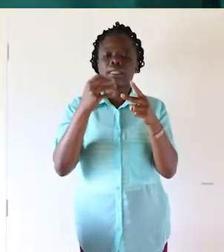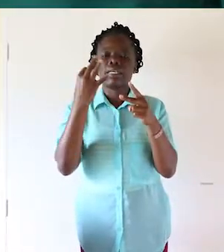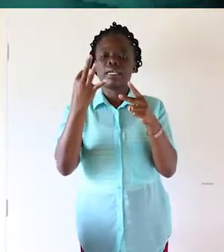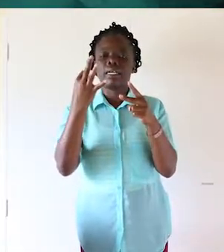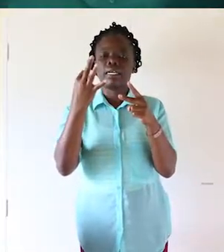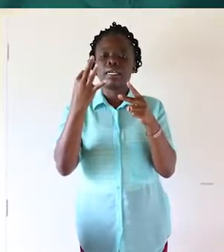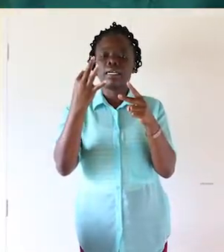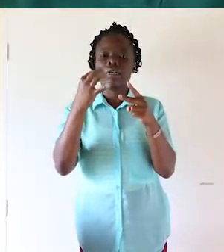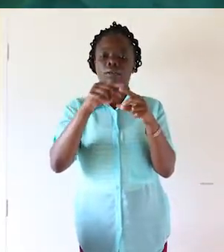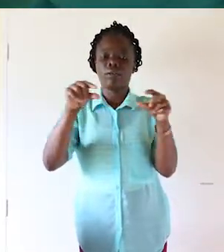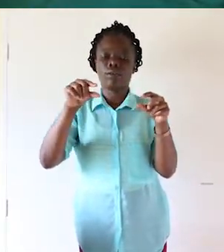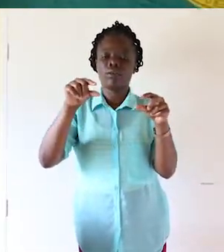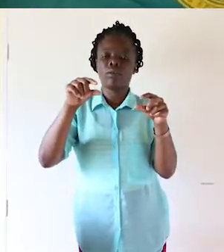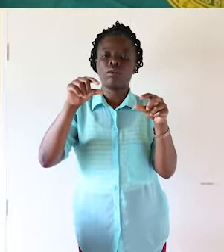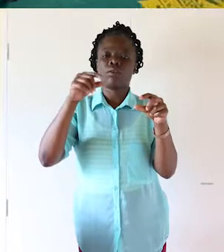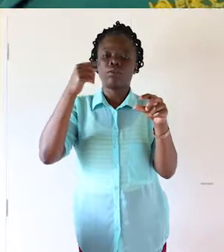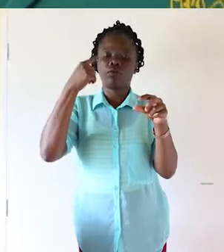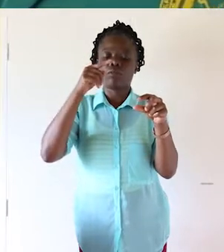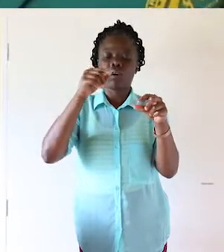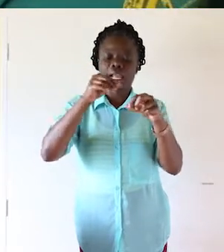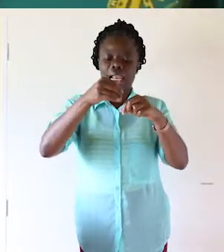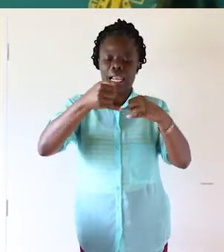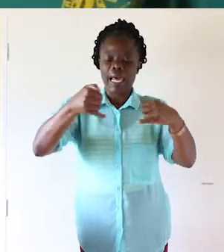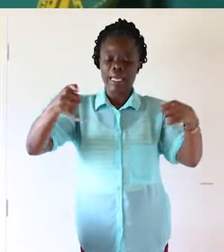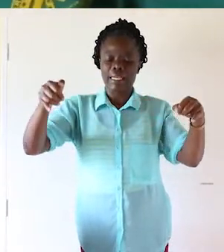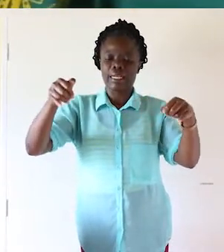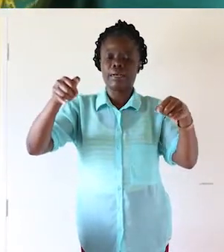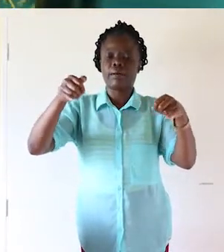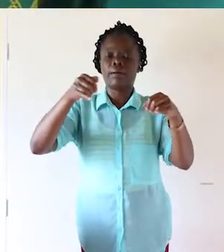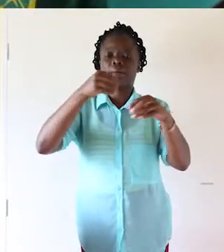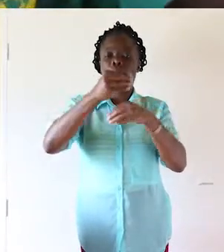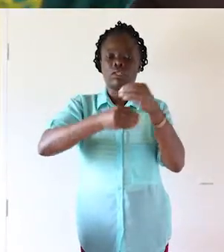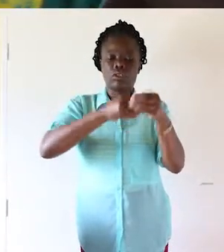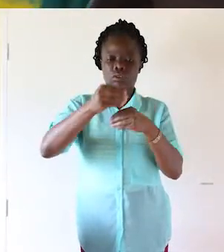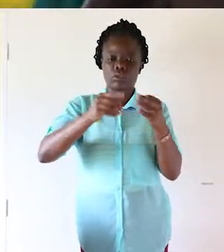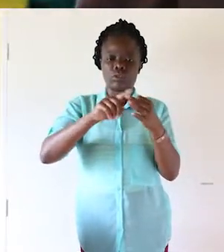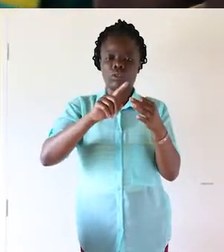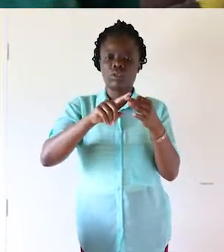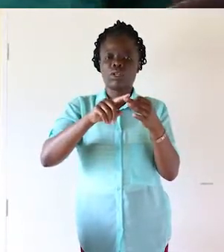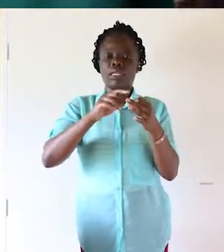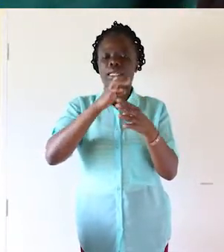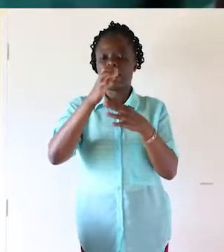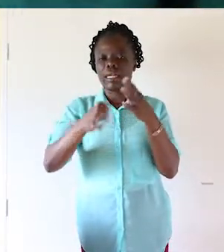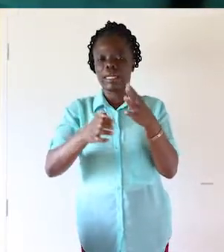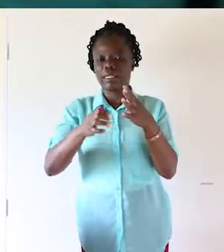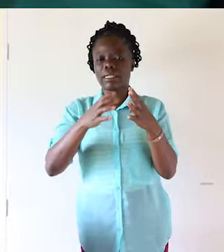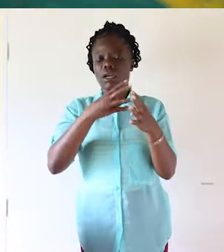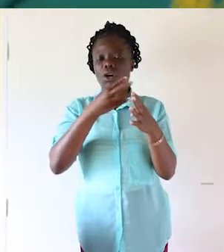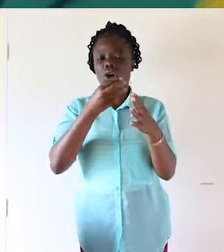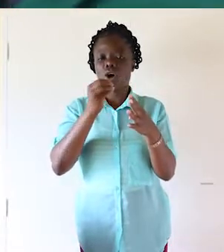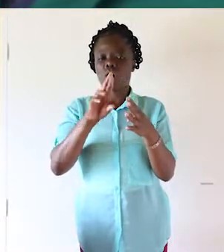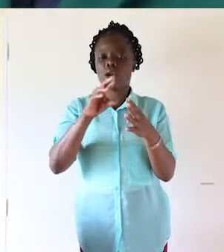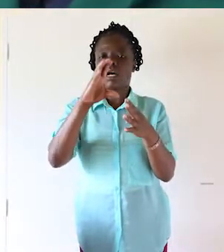3/4-inch tube for lining material, the boxes, the enders or